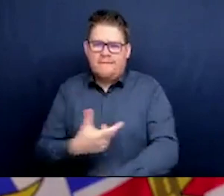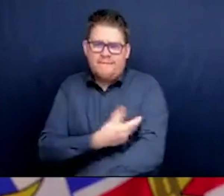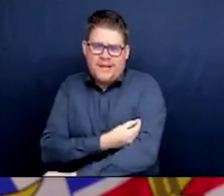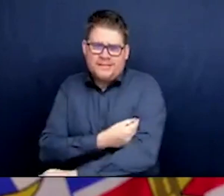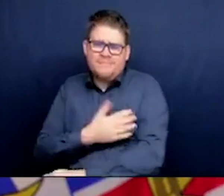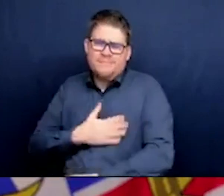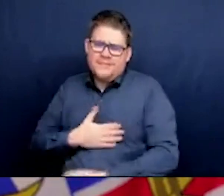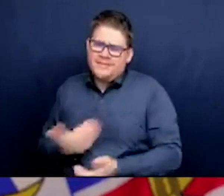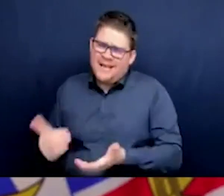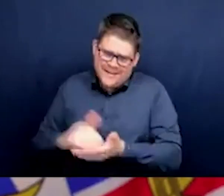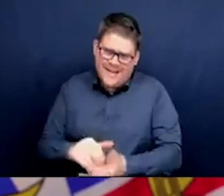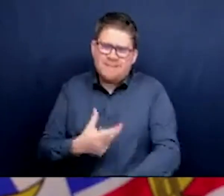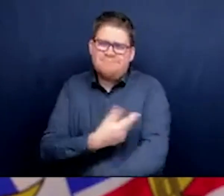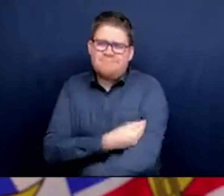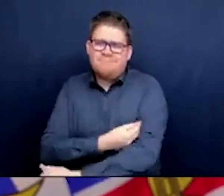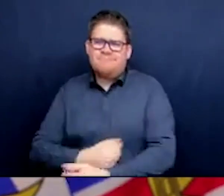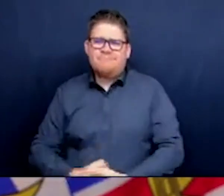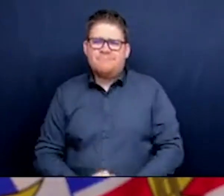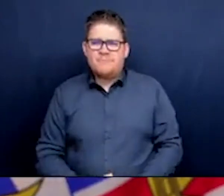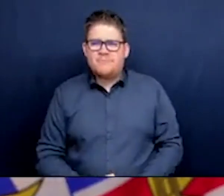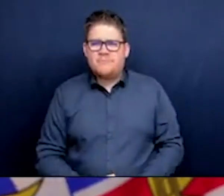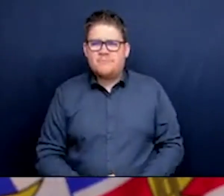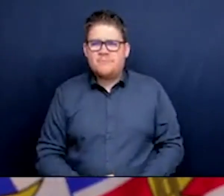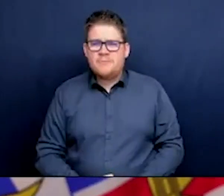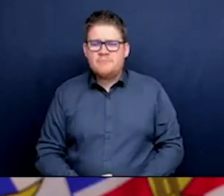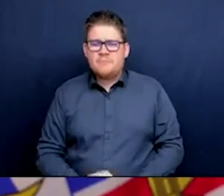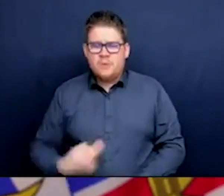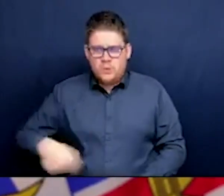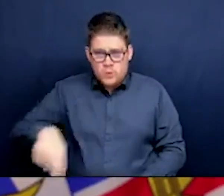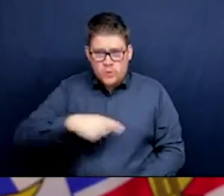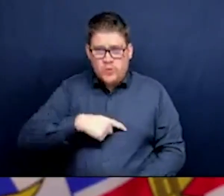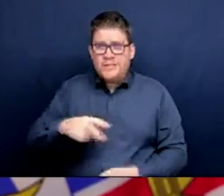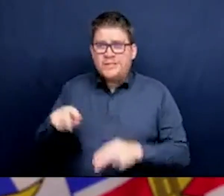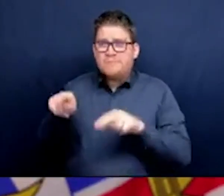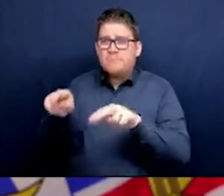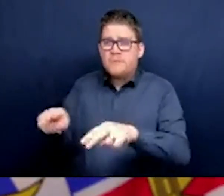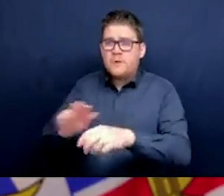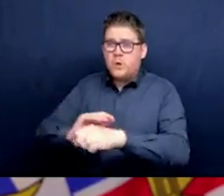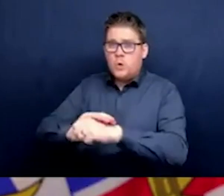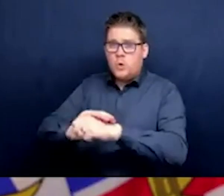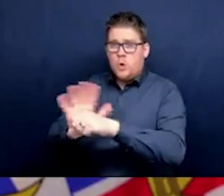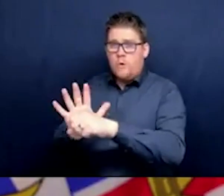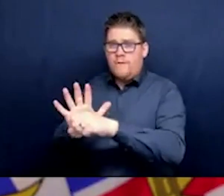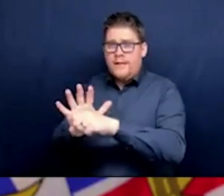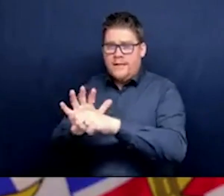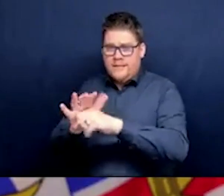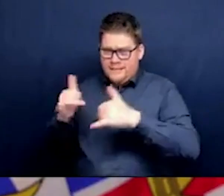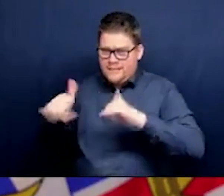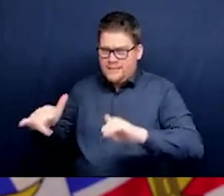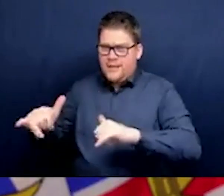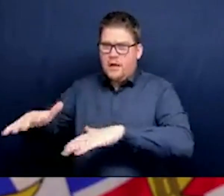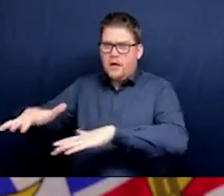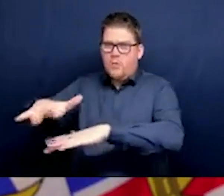of BA.2, and particularly the strain that is even more infectious,